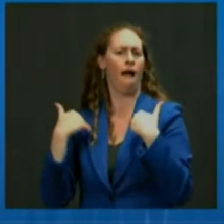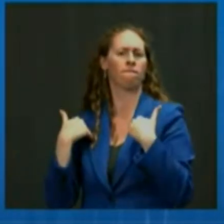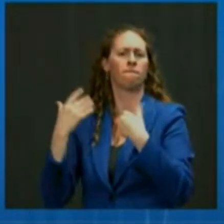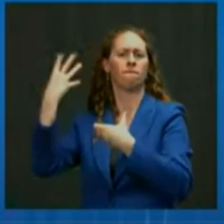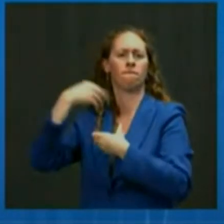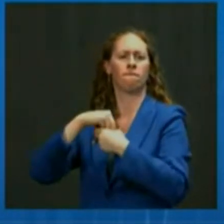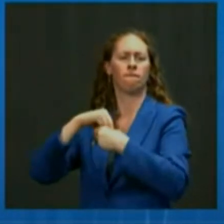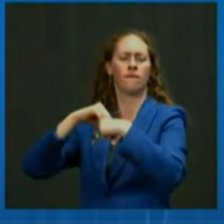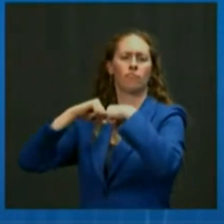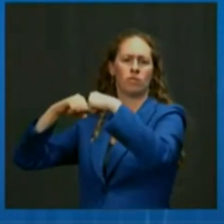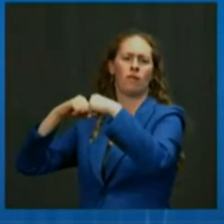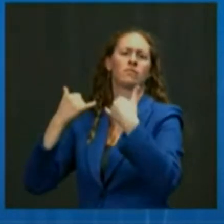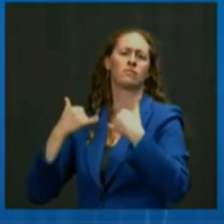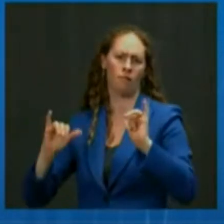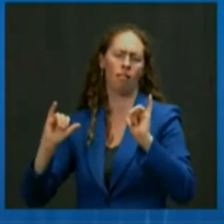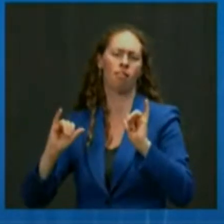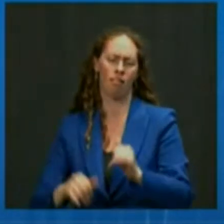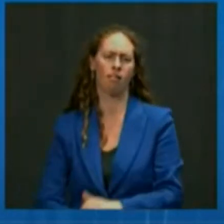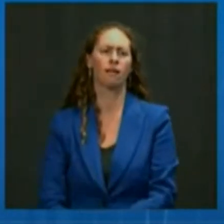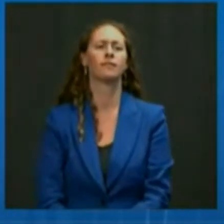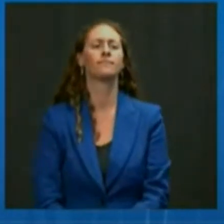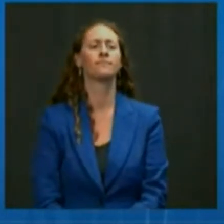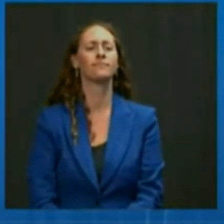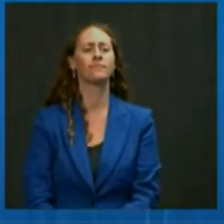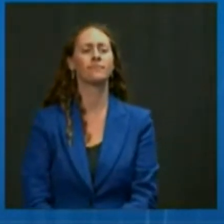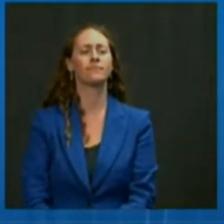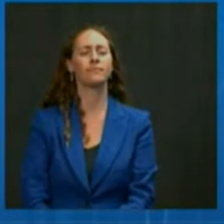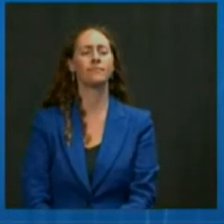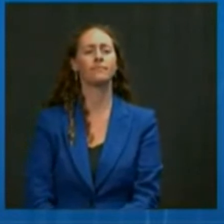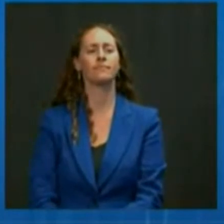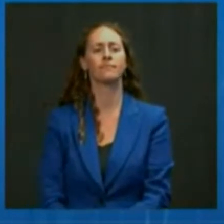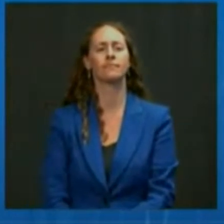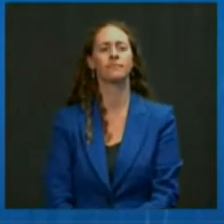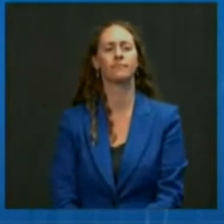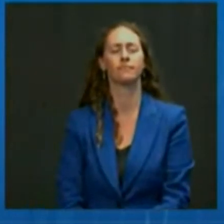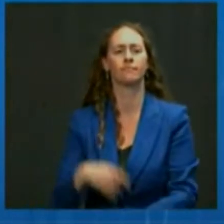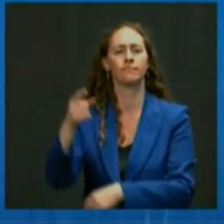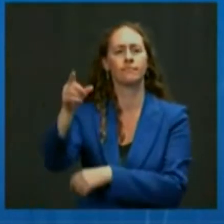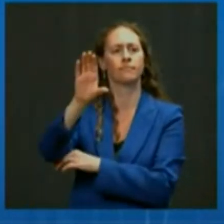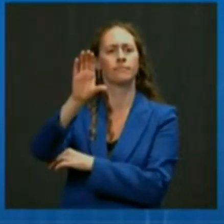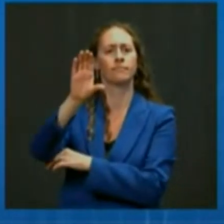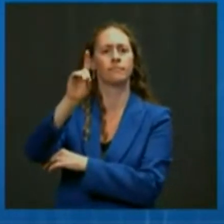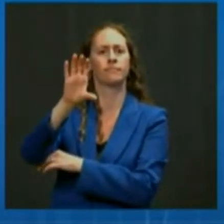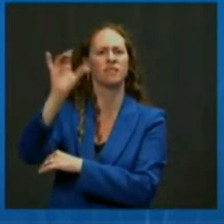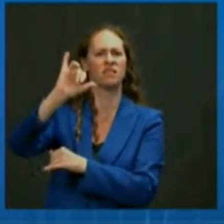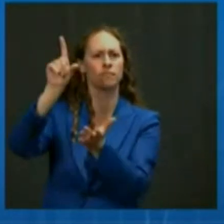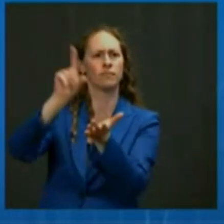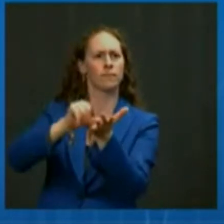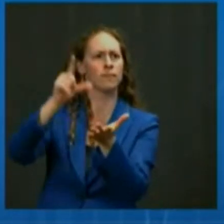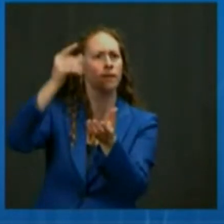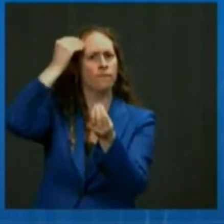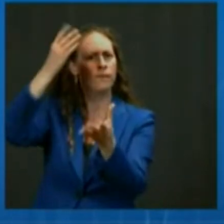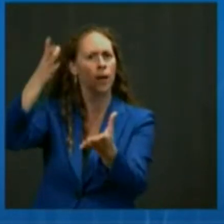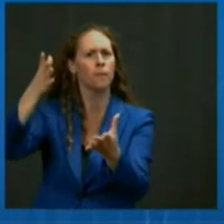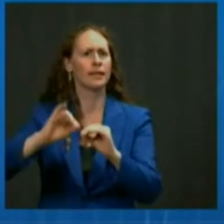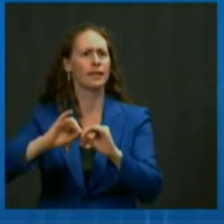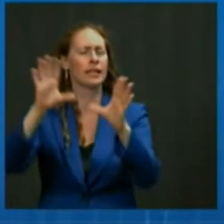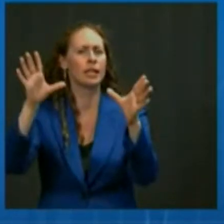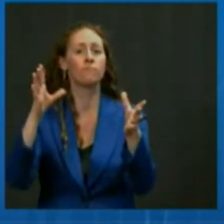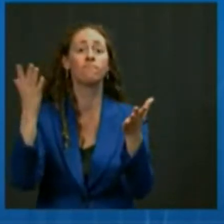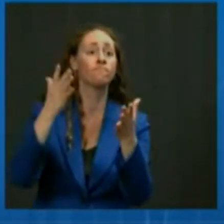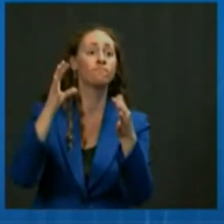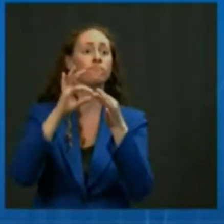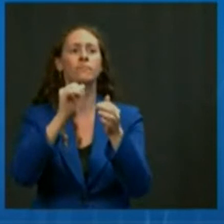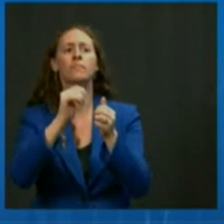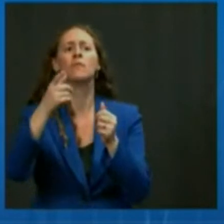surging. CDC will also publish today in the MMWR data from the Ivy network, which